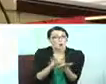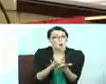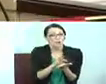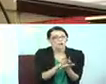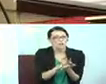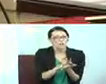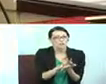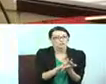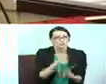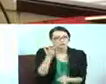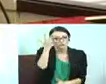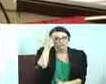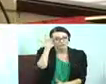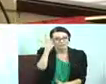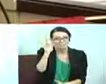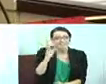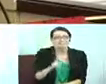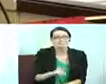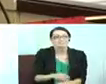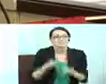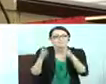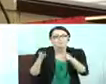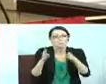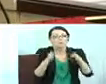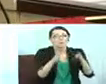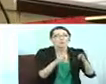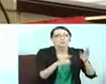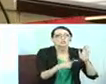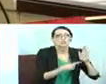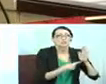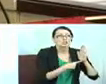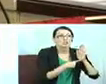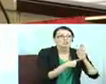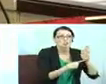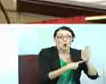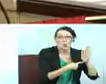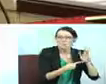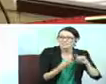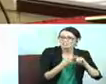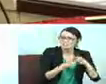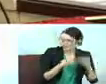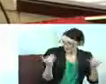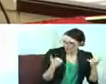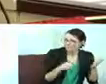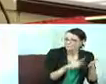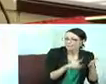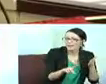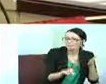to show his friend a real live lesbian.